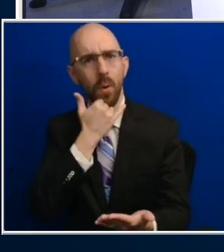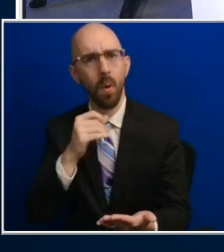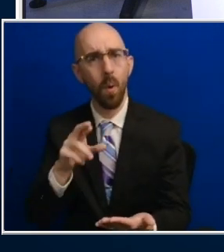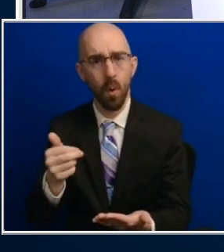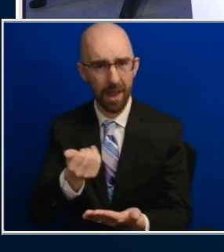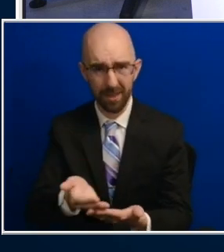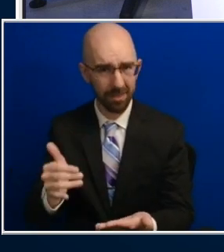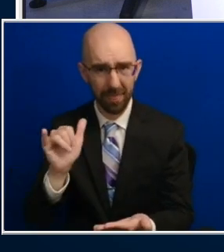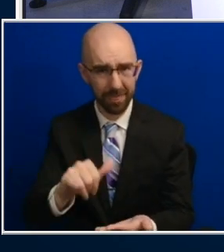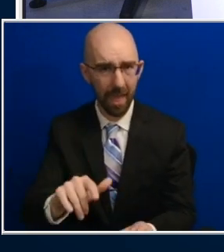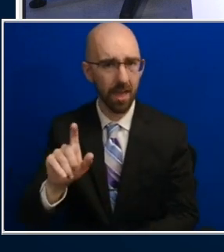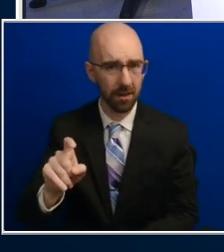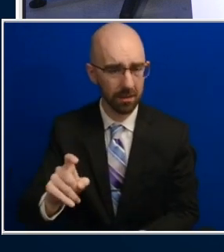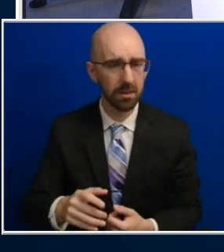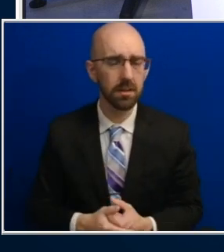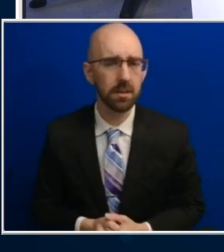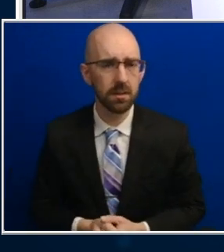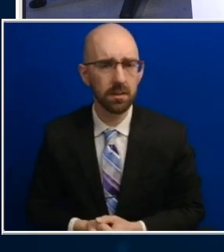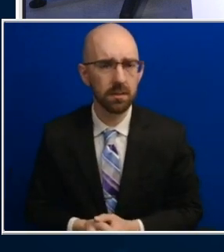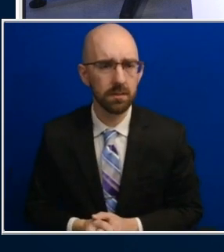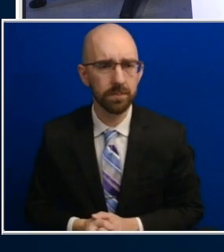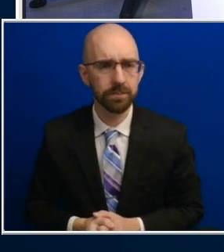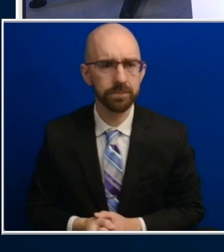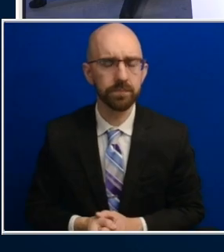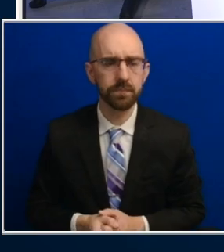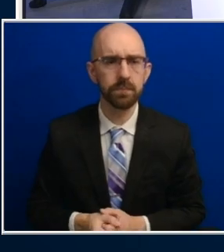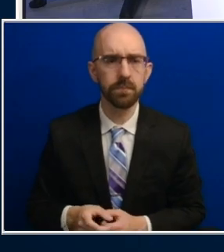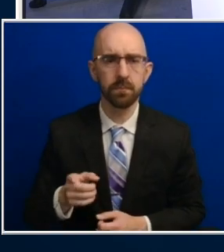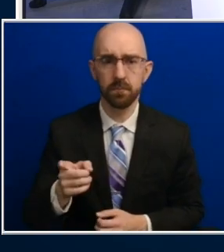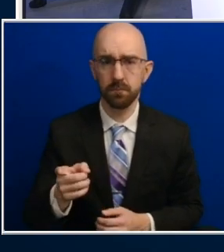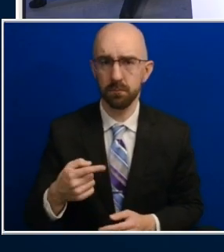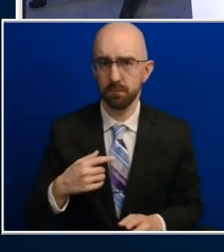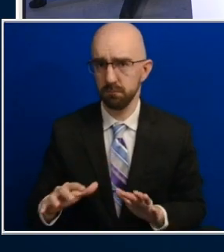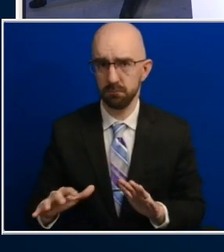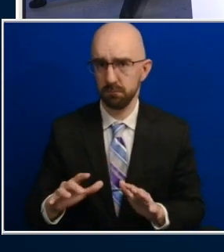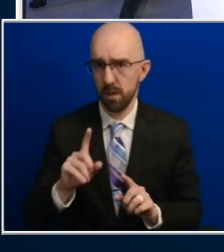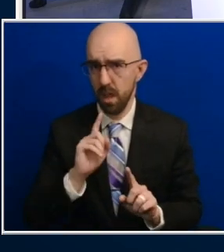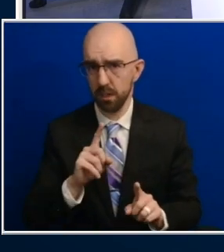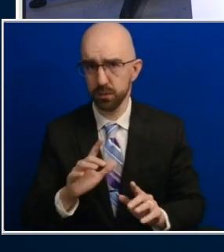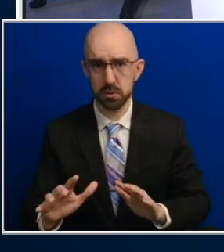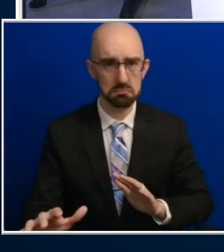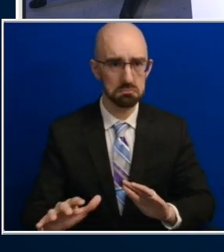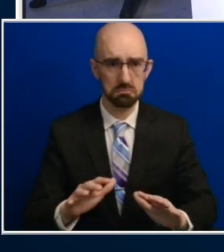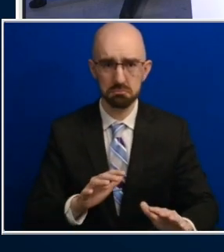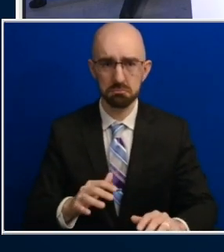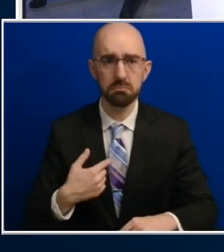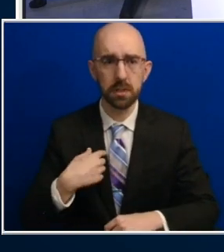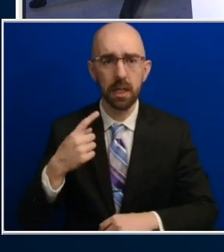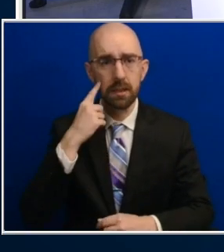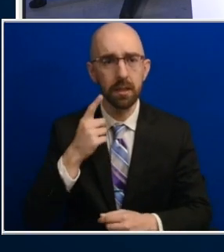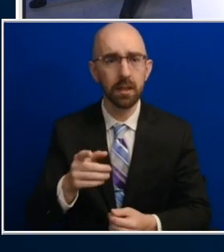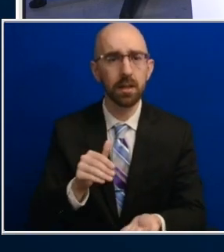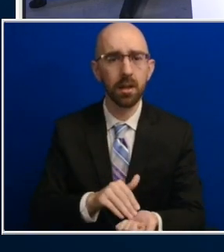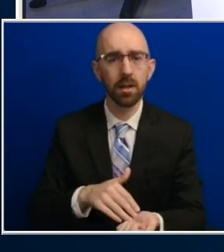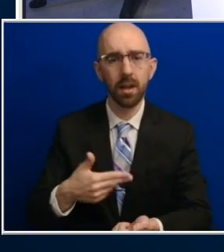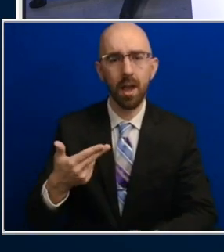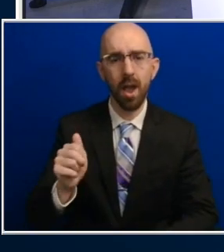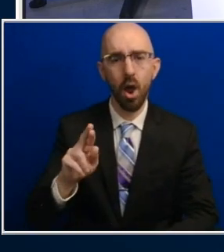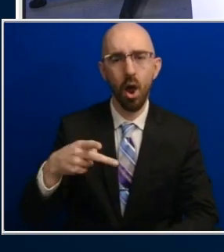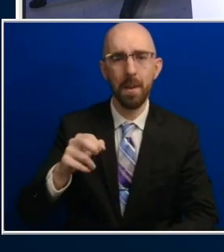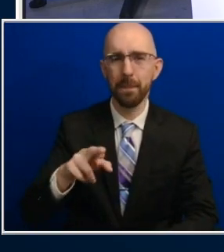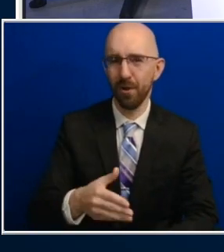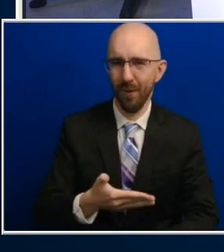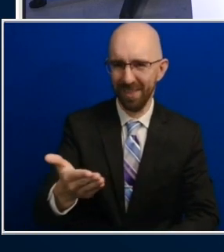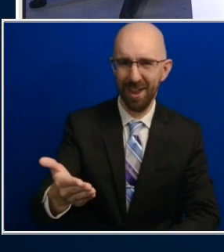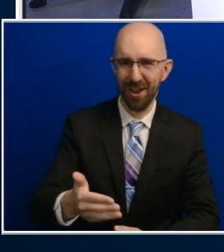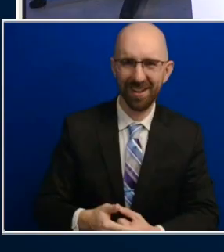that? You want to? And maybe I can help. Yeah. Oh, okay. I Yeah. Dr. Harper over there.